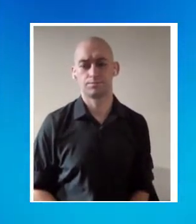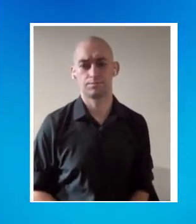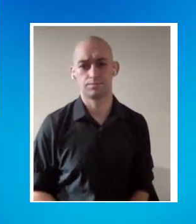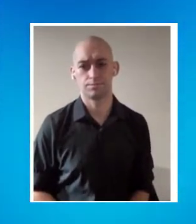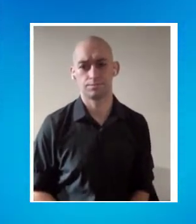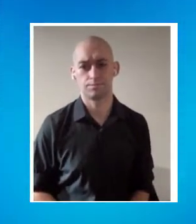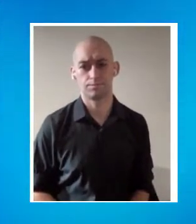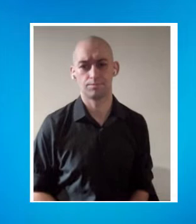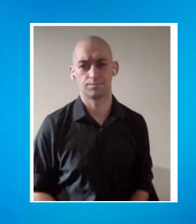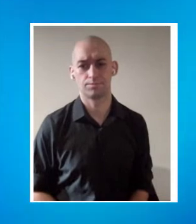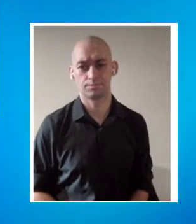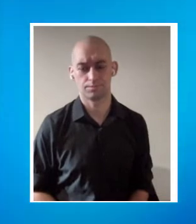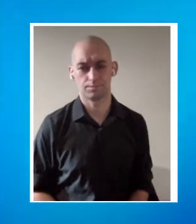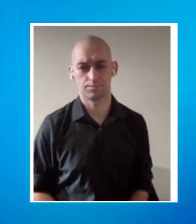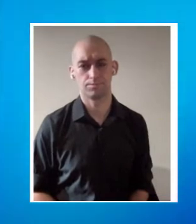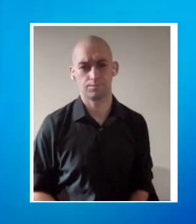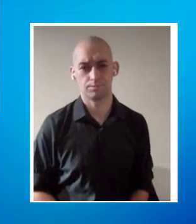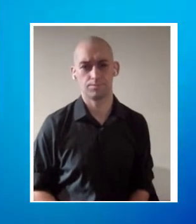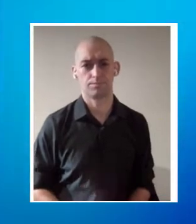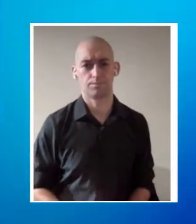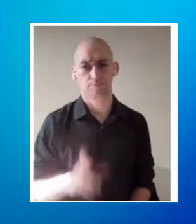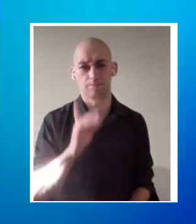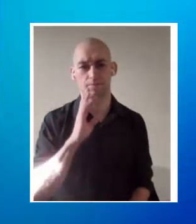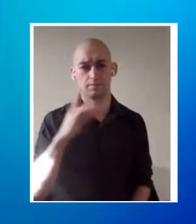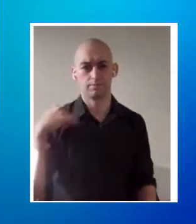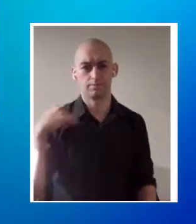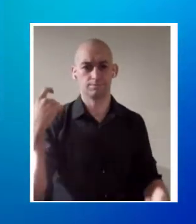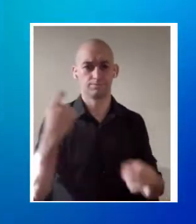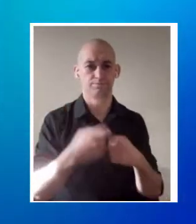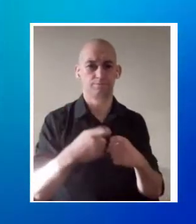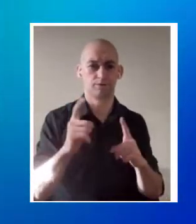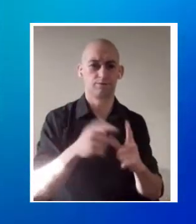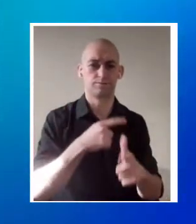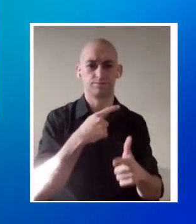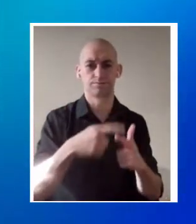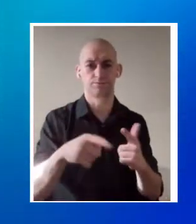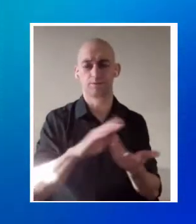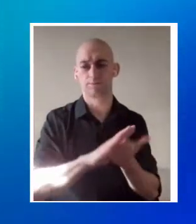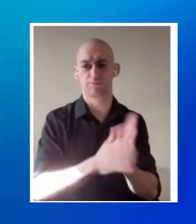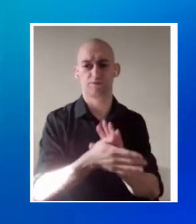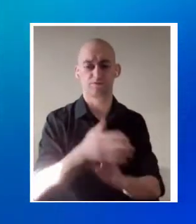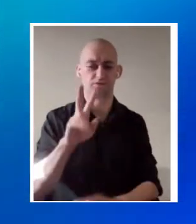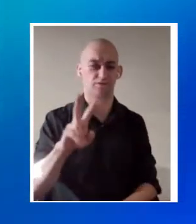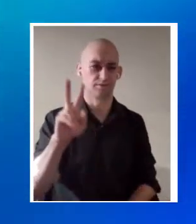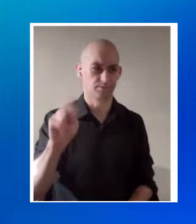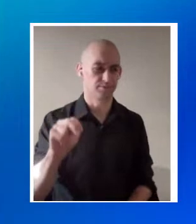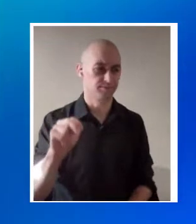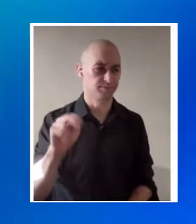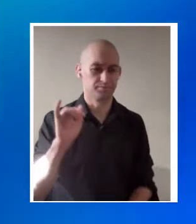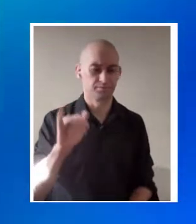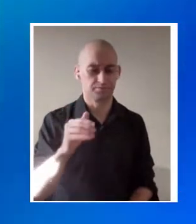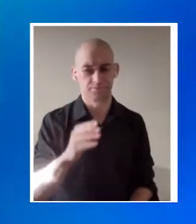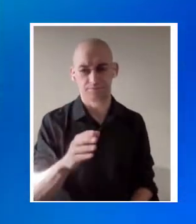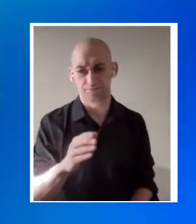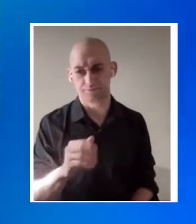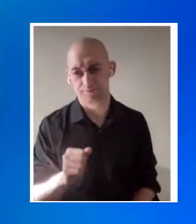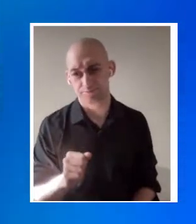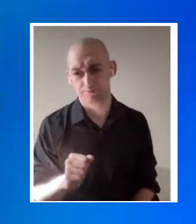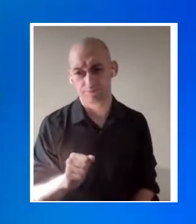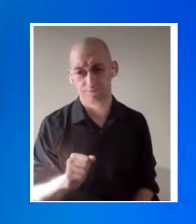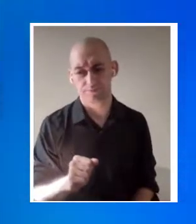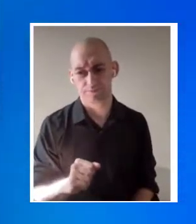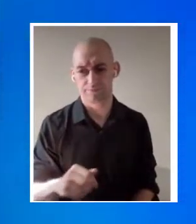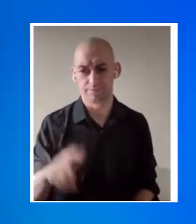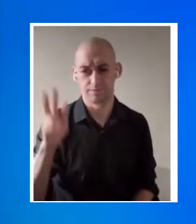with maybe Spanish and then go into Vietnamese or however you like to do it, so that I can test on my end and make sure that I can hear